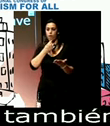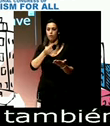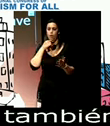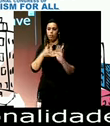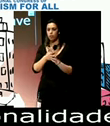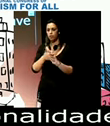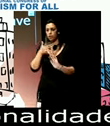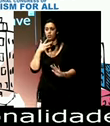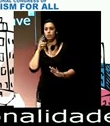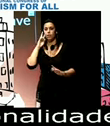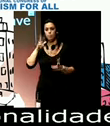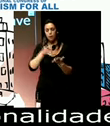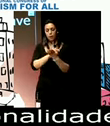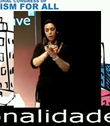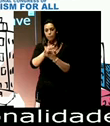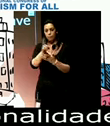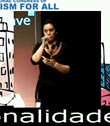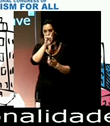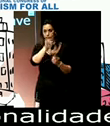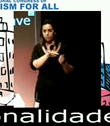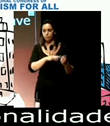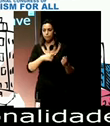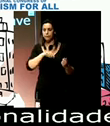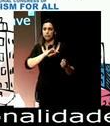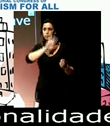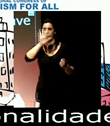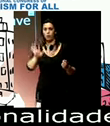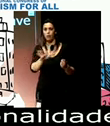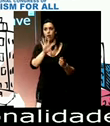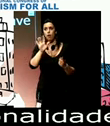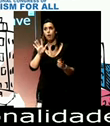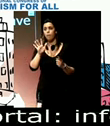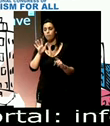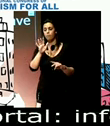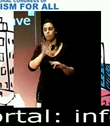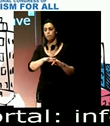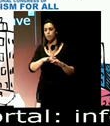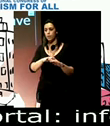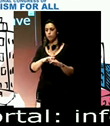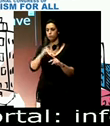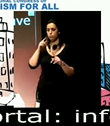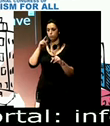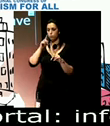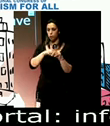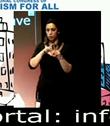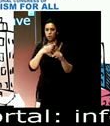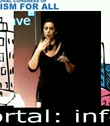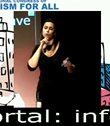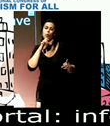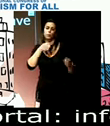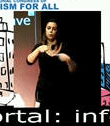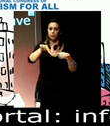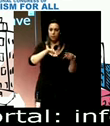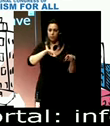to access the contents in a map in order to optimize the description